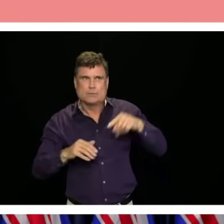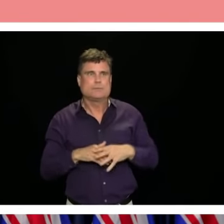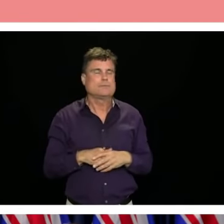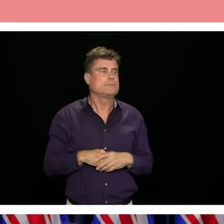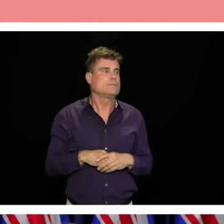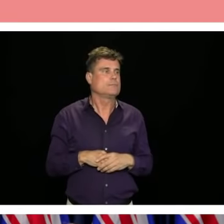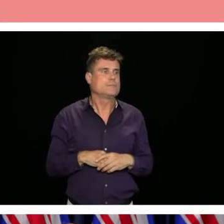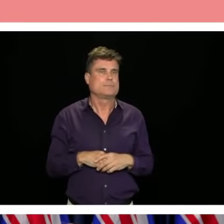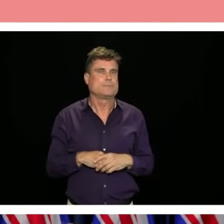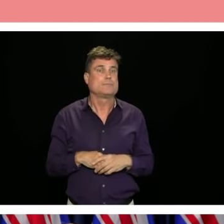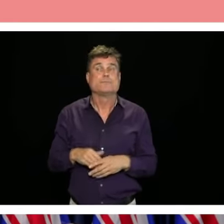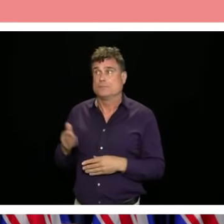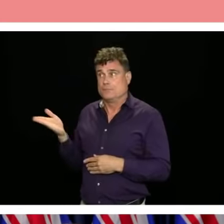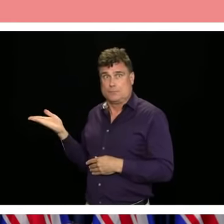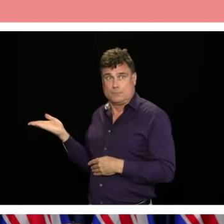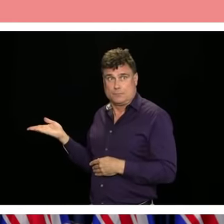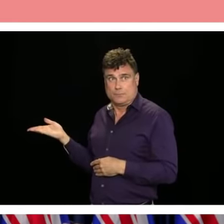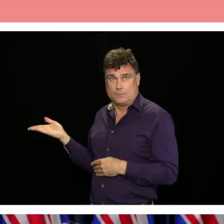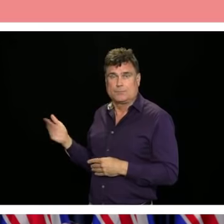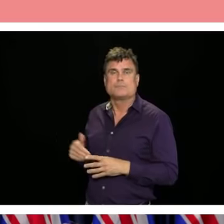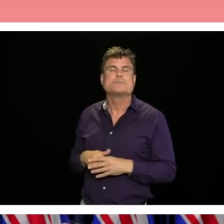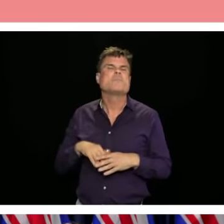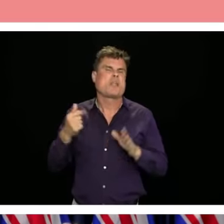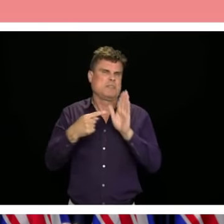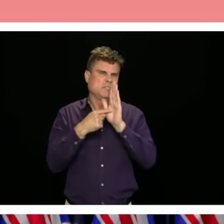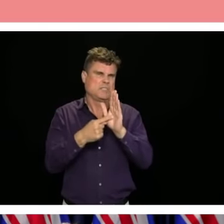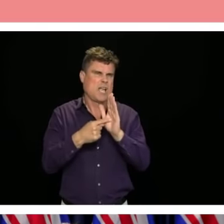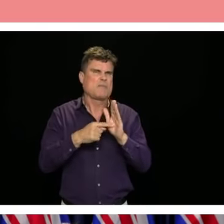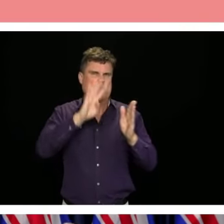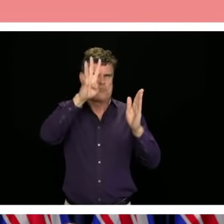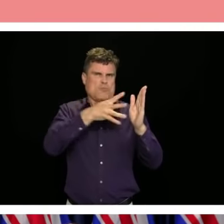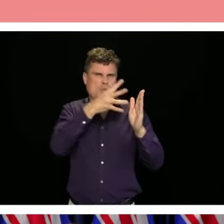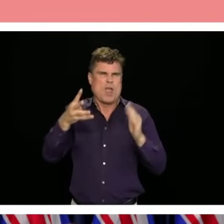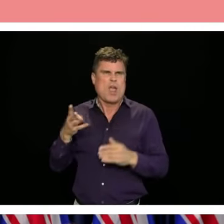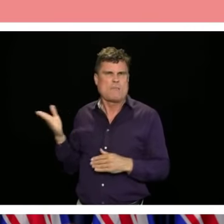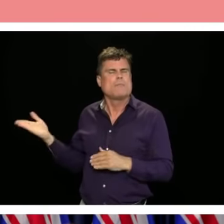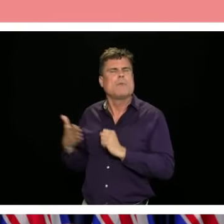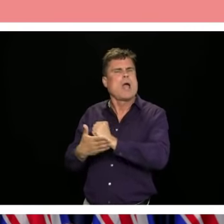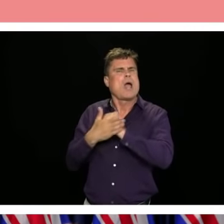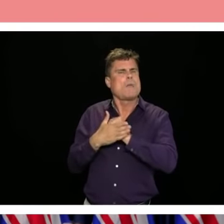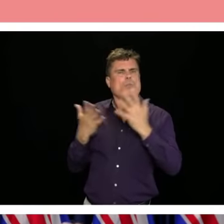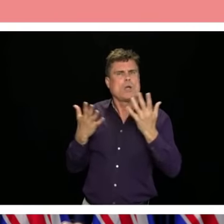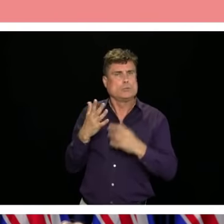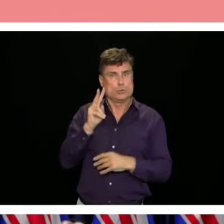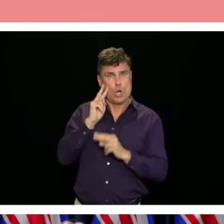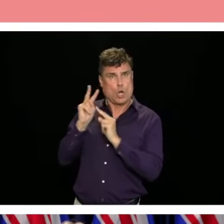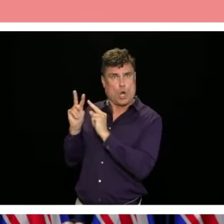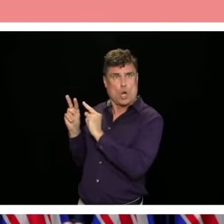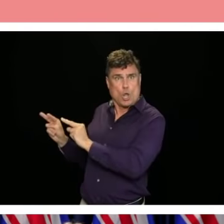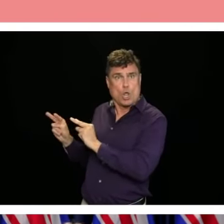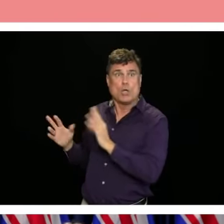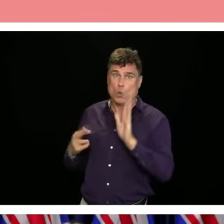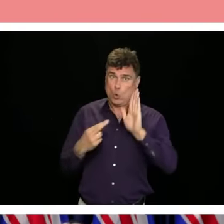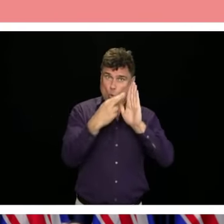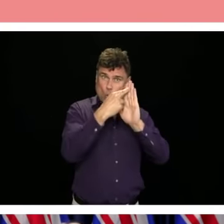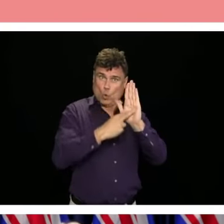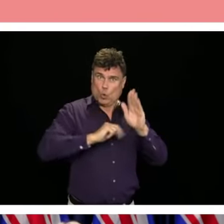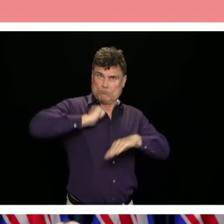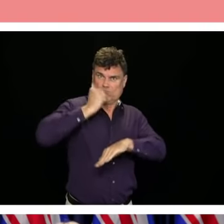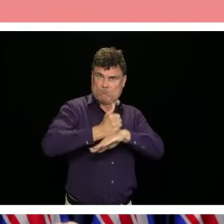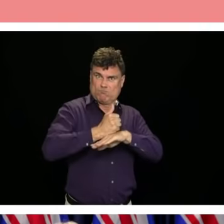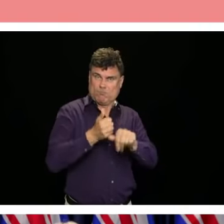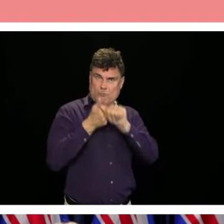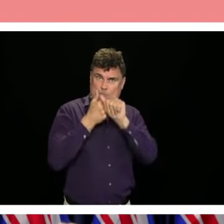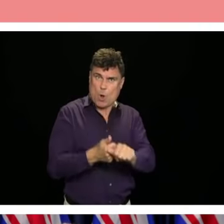particularly in the last couple of weeks, which is actually nice to see since the parks have opened again. So this is part of the information that